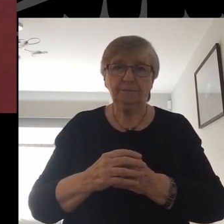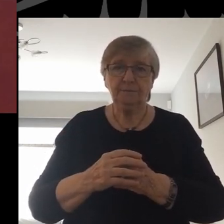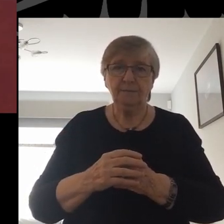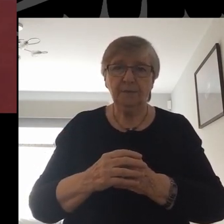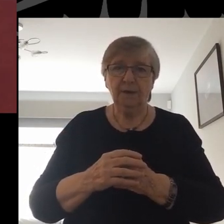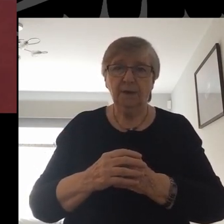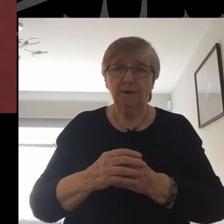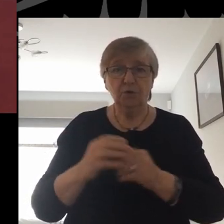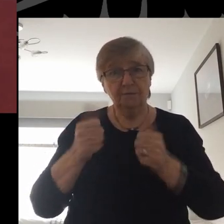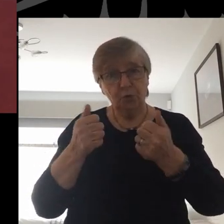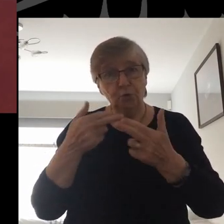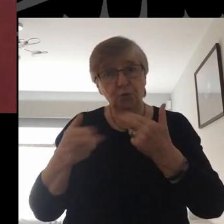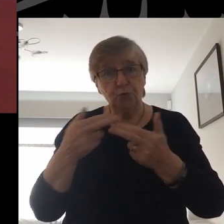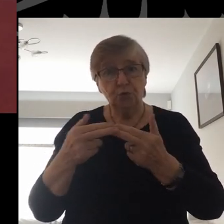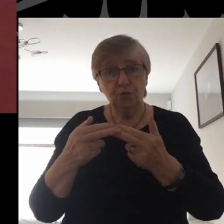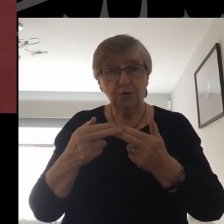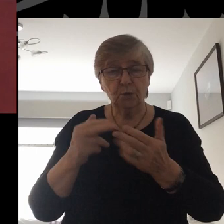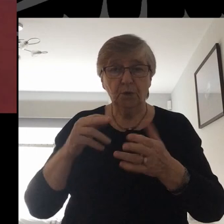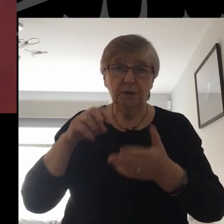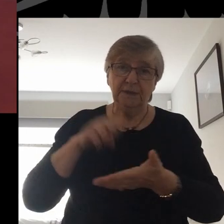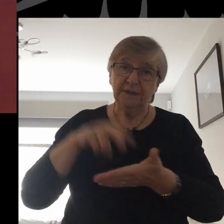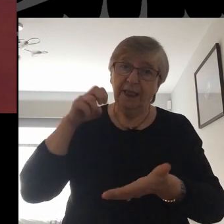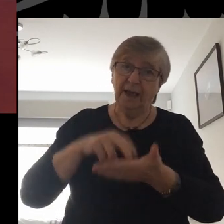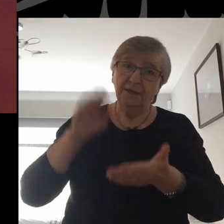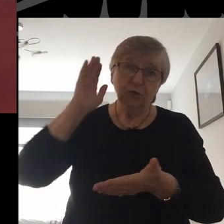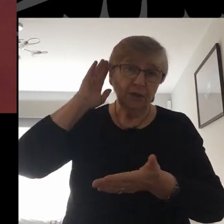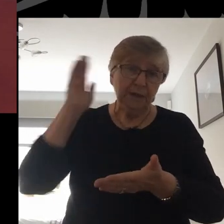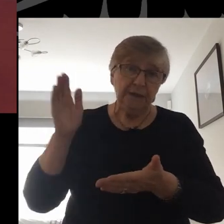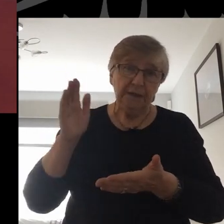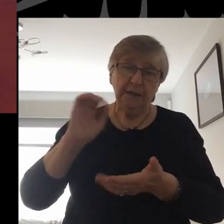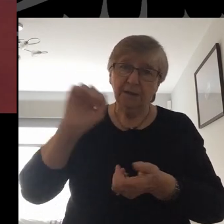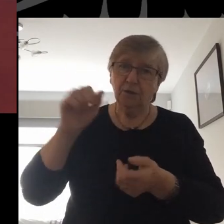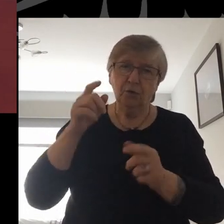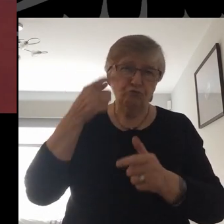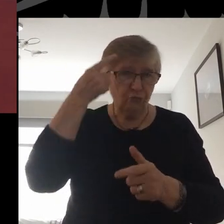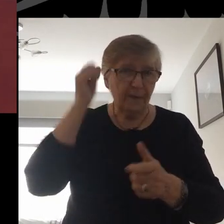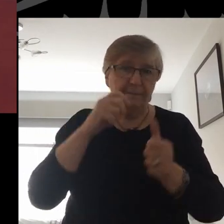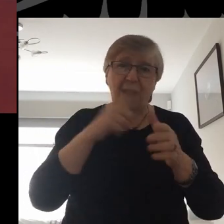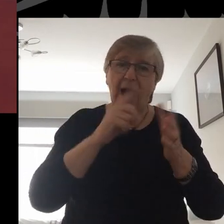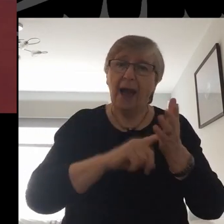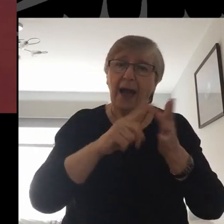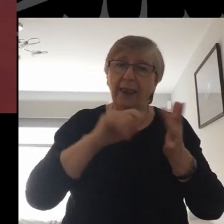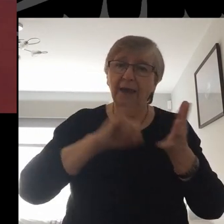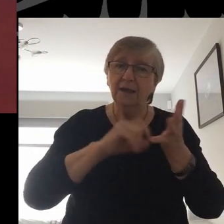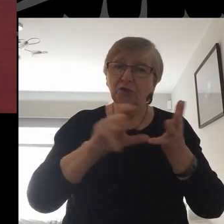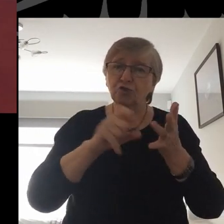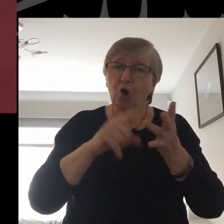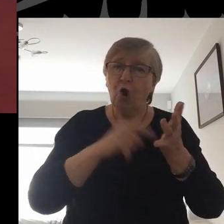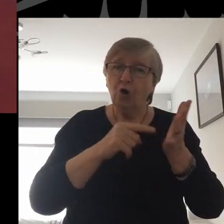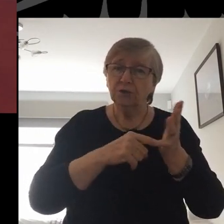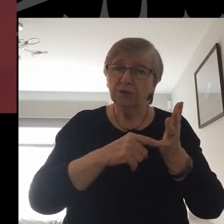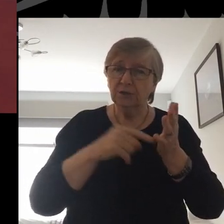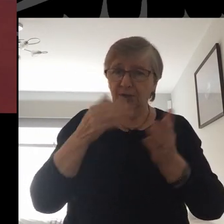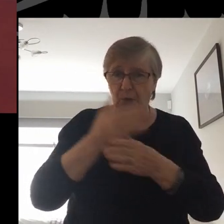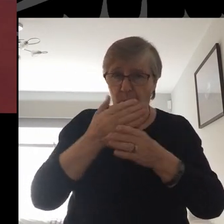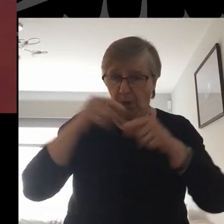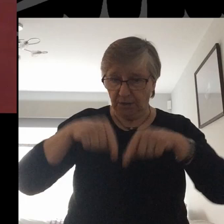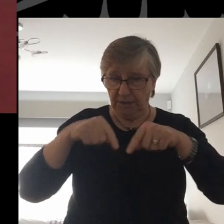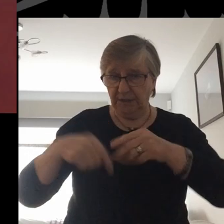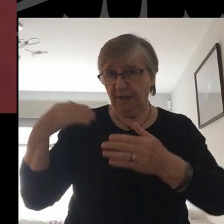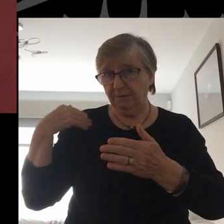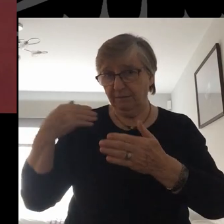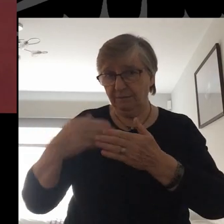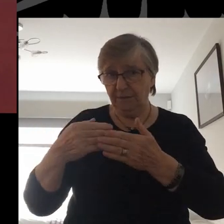of some good news, we were delighted to hear during the week that our previous ministry assistant, Ali Scott, who was with us for a few years until